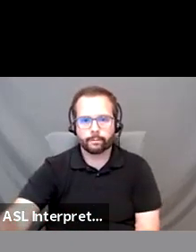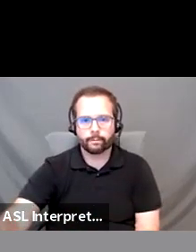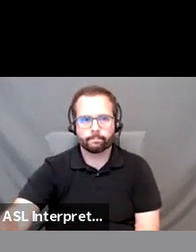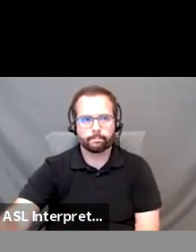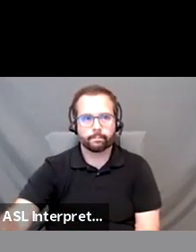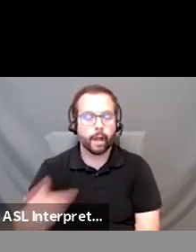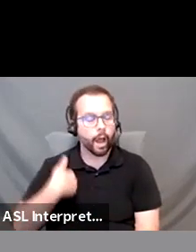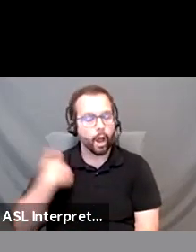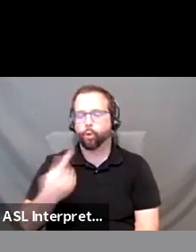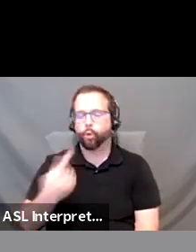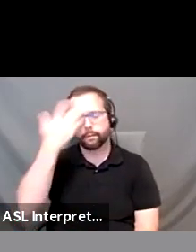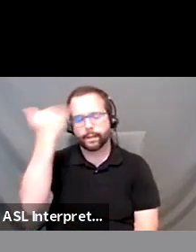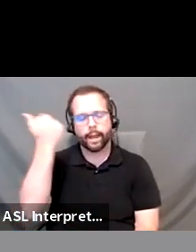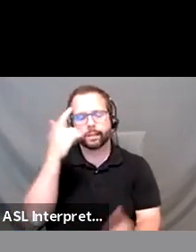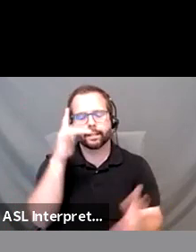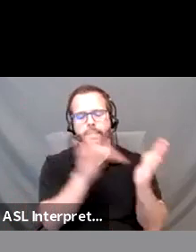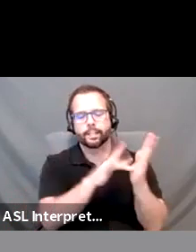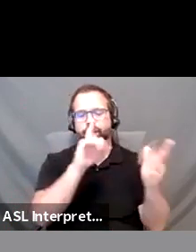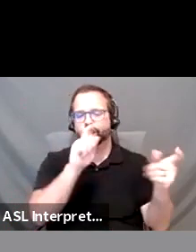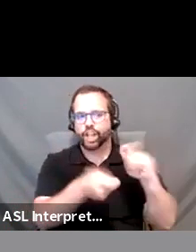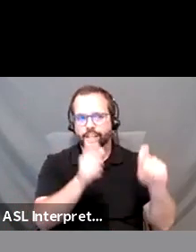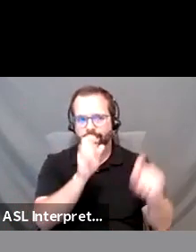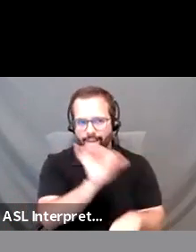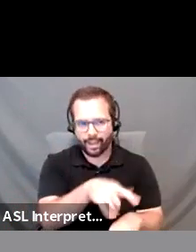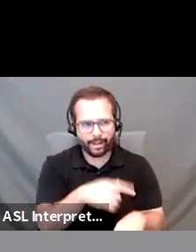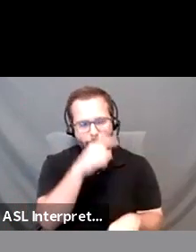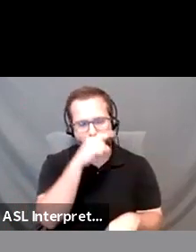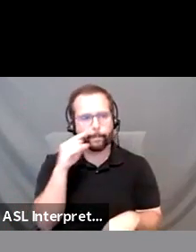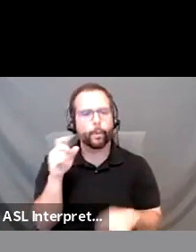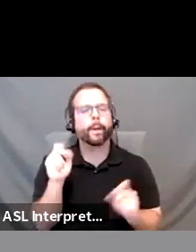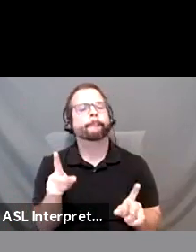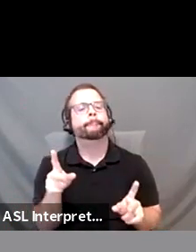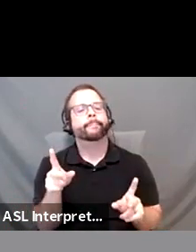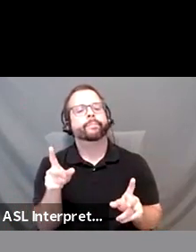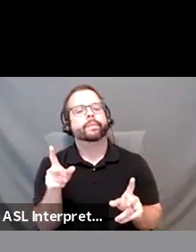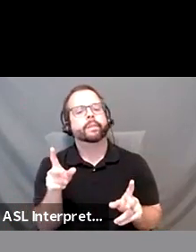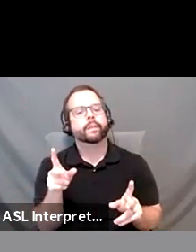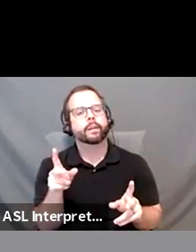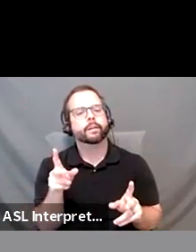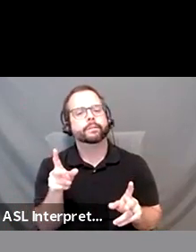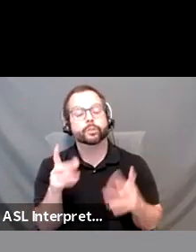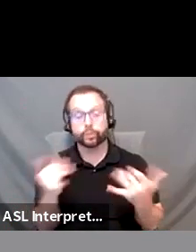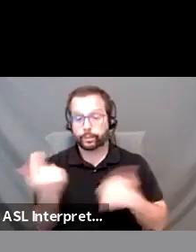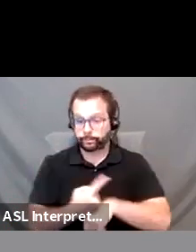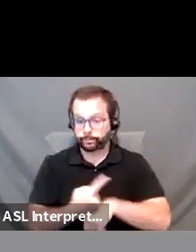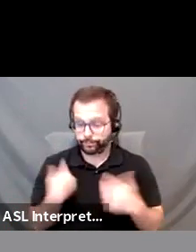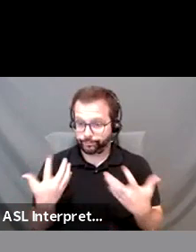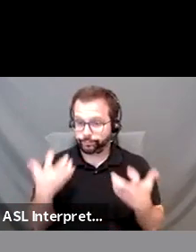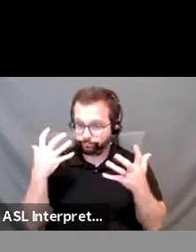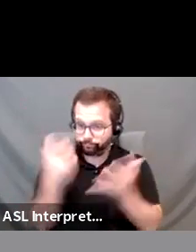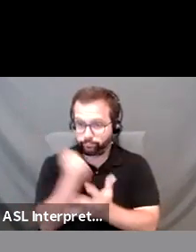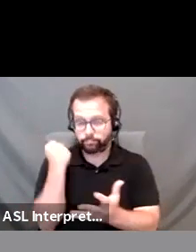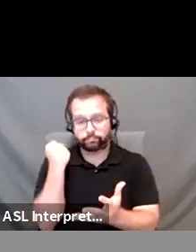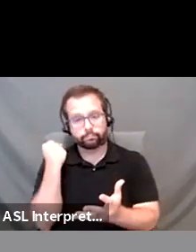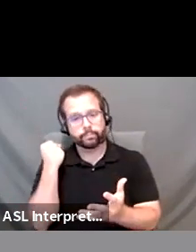I forget that they changed that setting. Um, but they today I want to jump into kind of